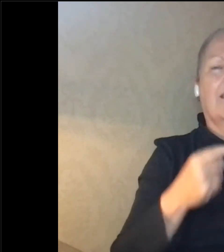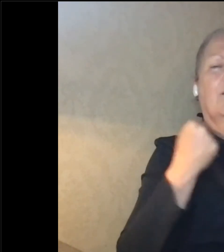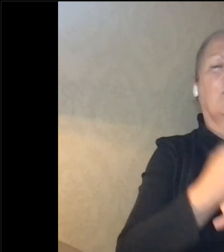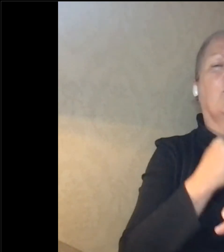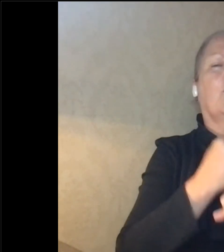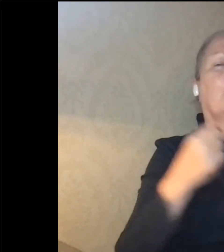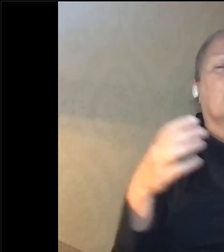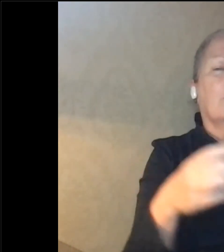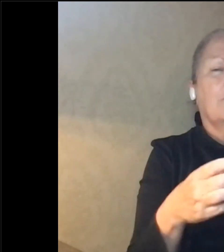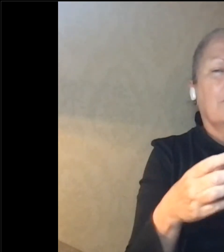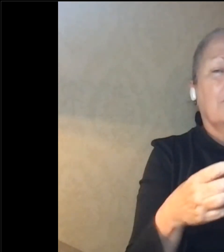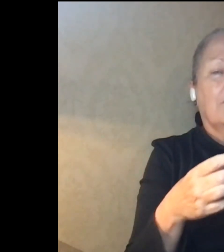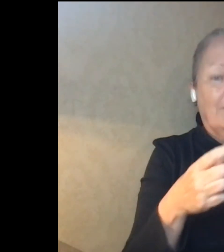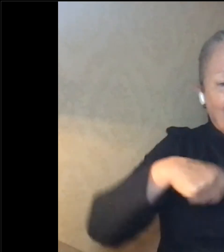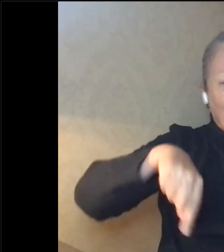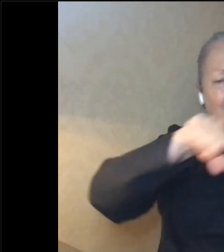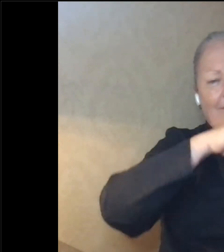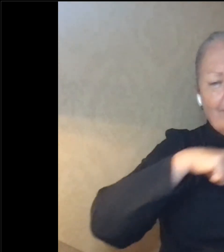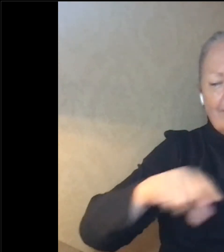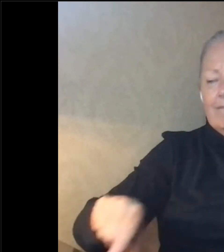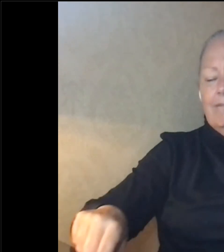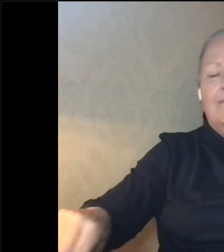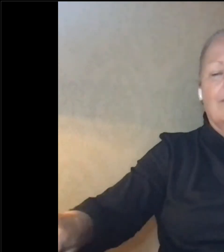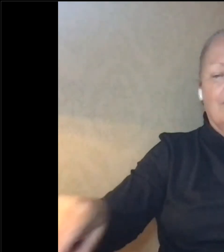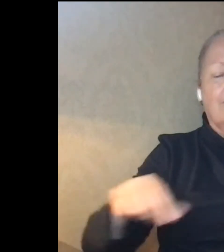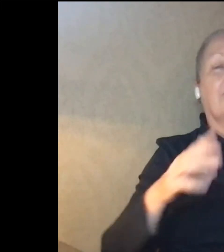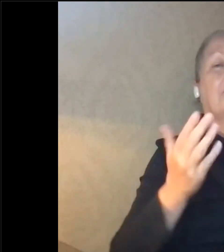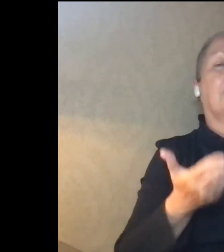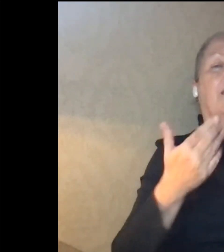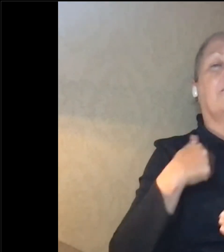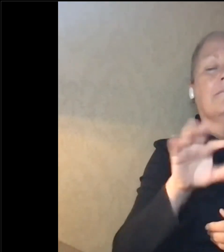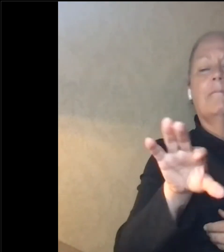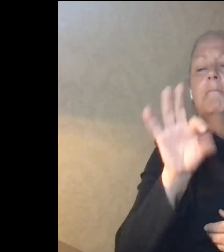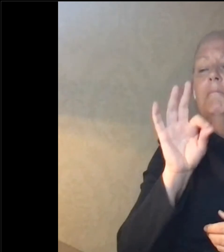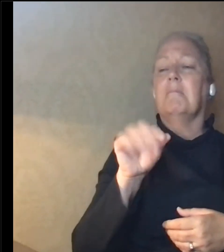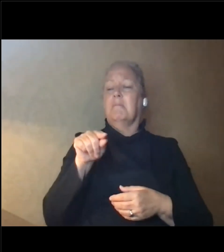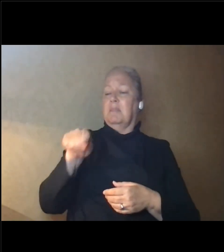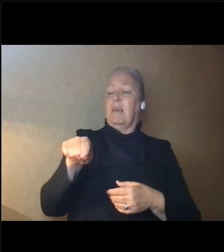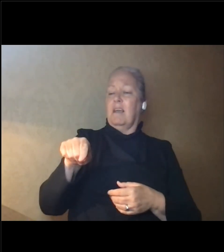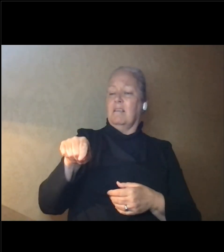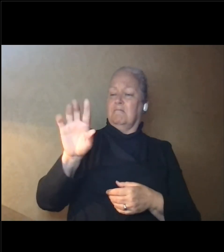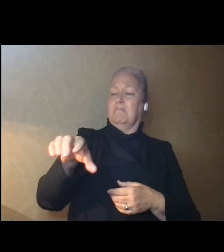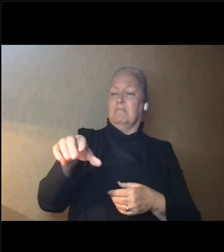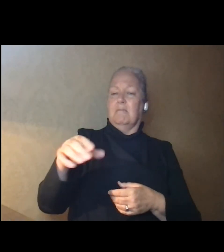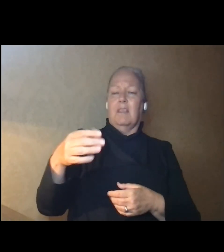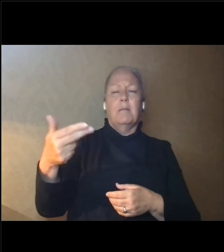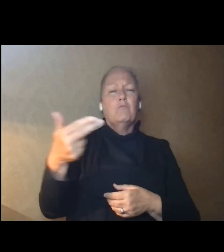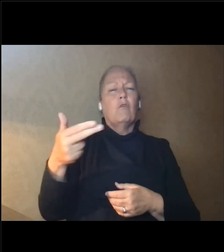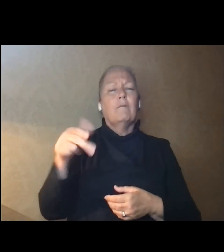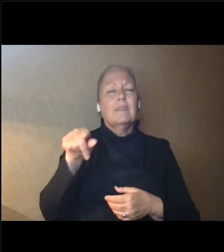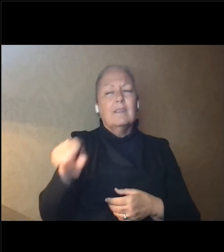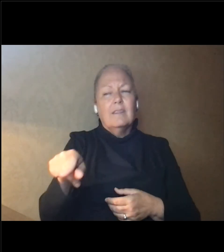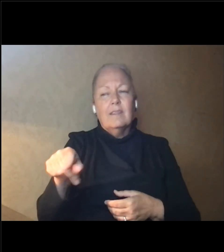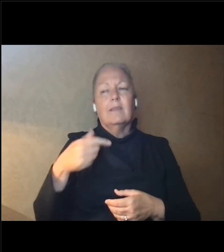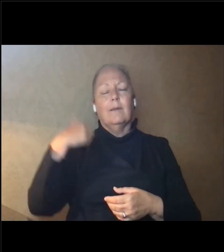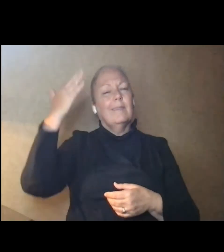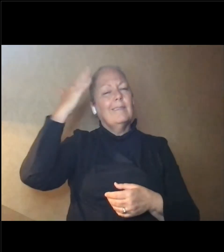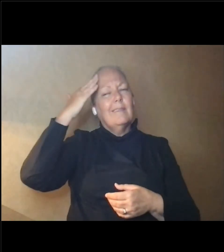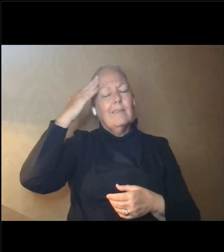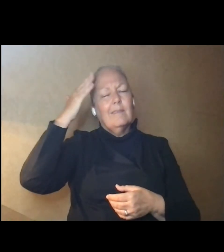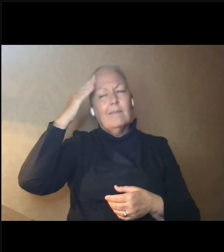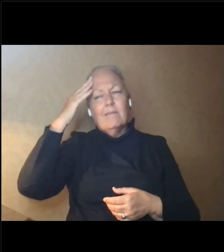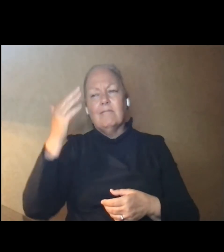in devolved system we may choose one province and we may work there, and we identify our stakeholders